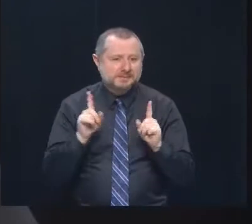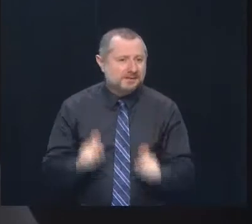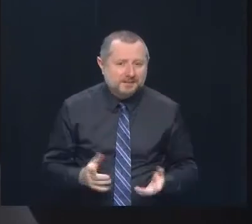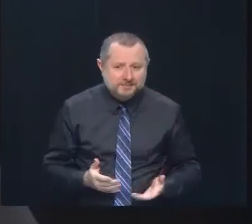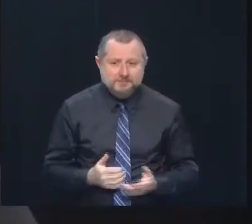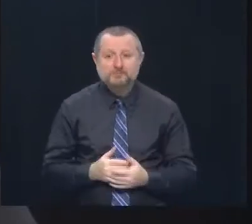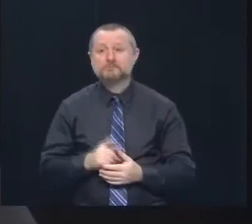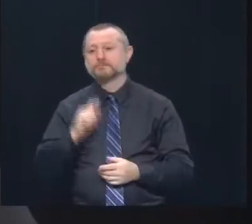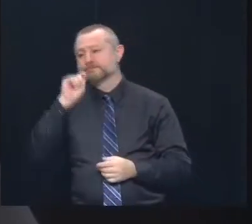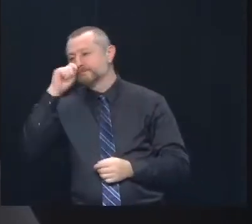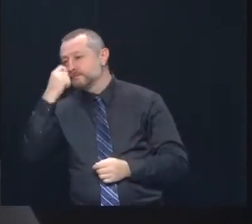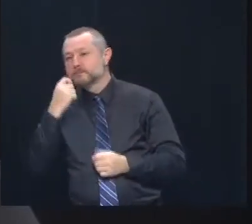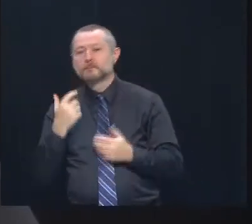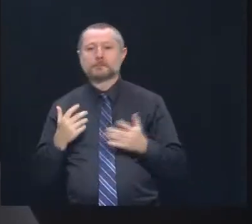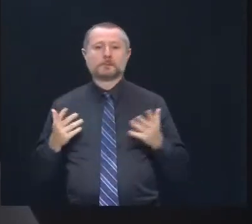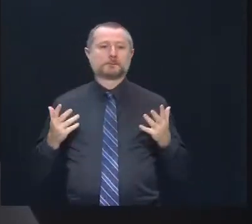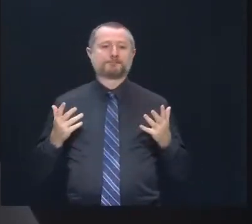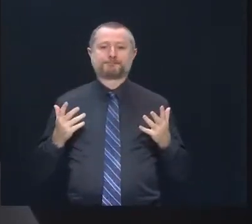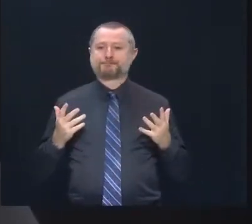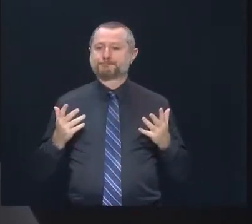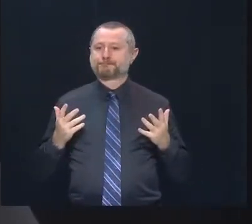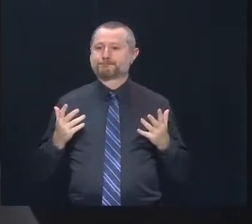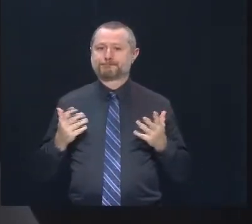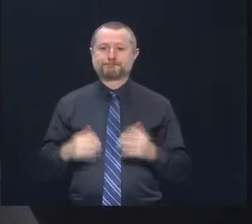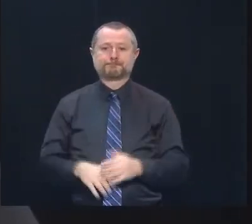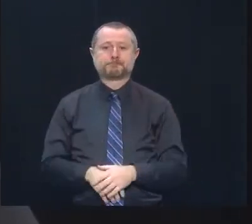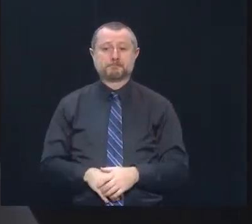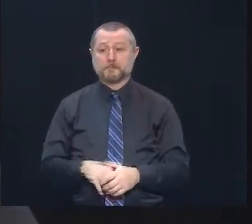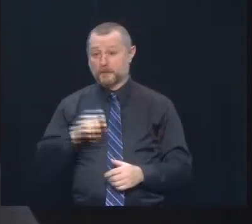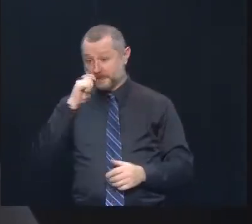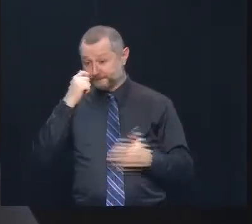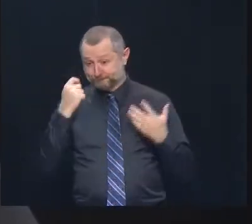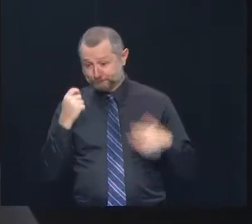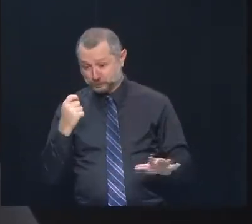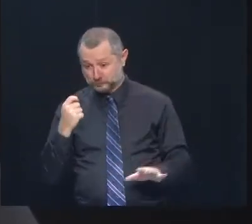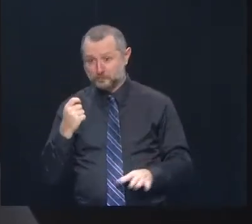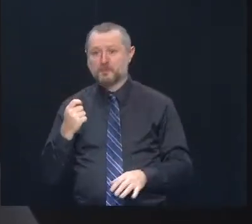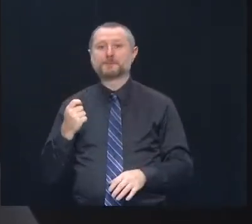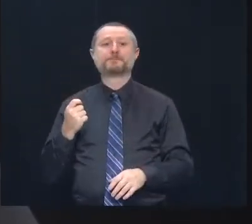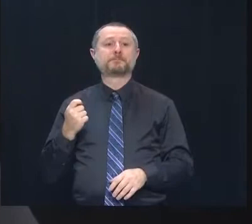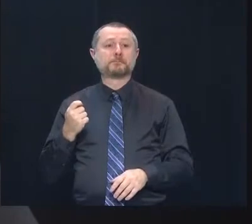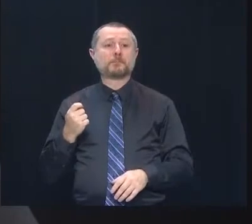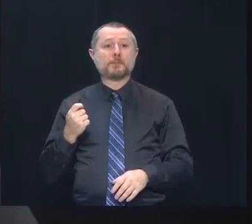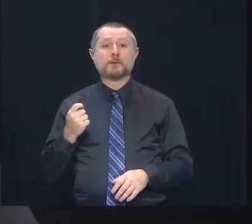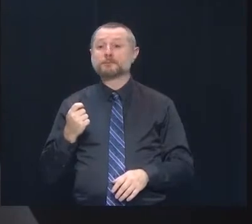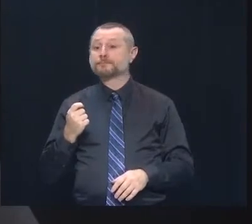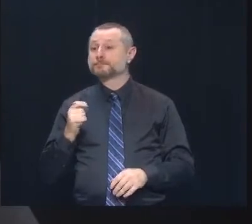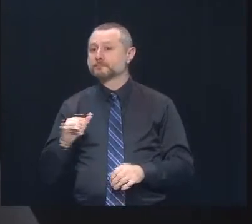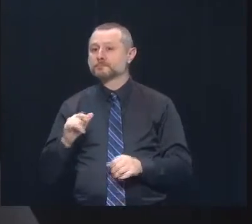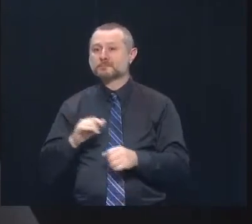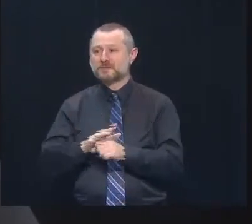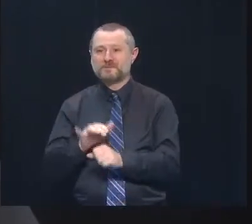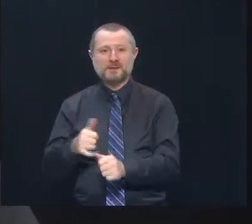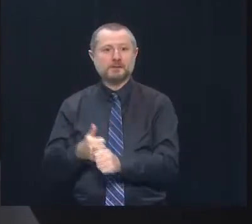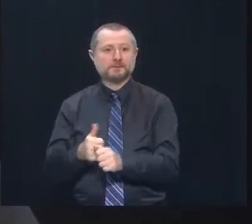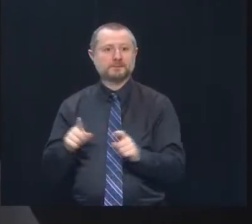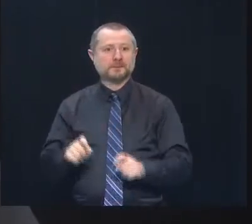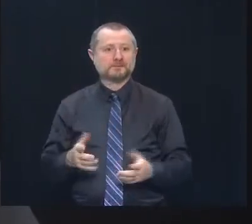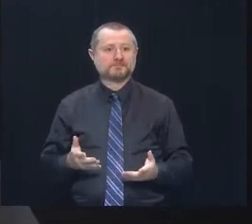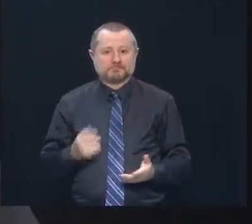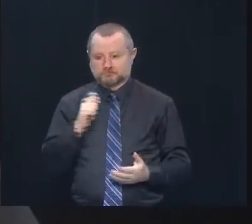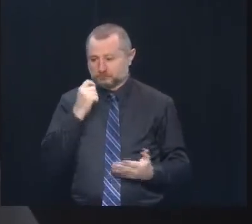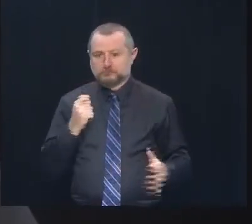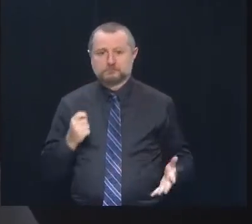Nasal swab to the nose, that's a COVID test.